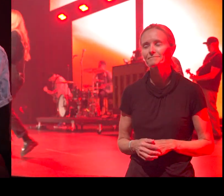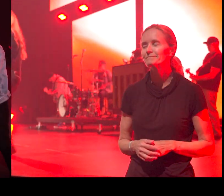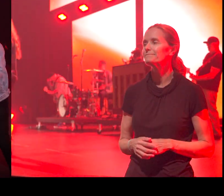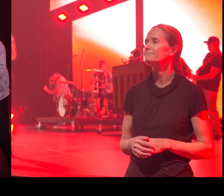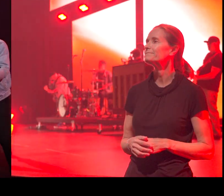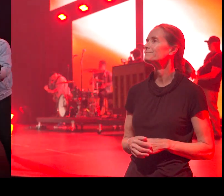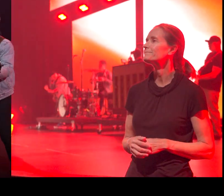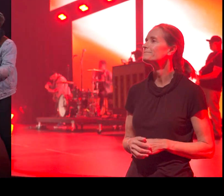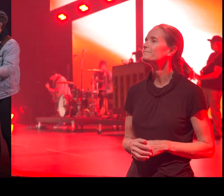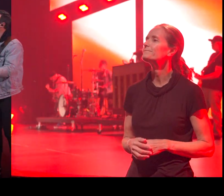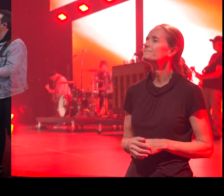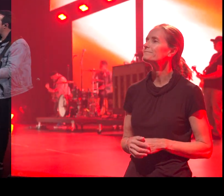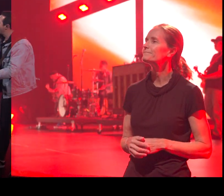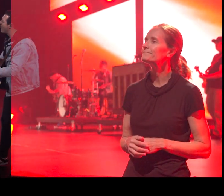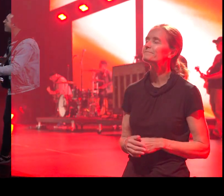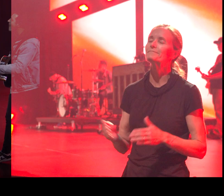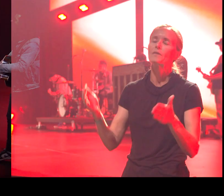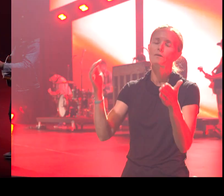Come on.